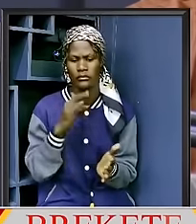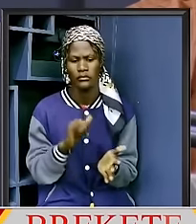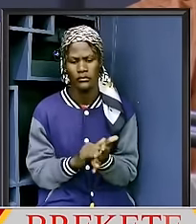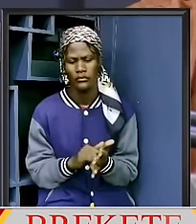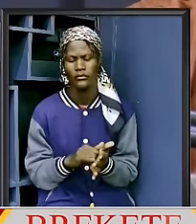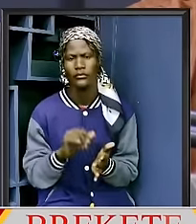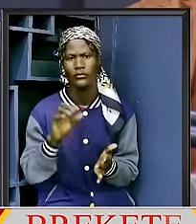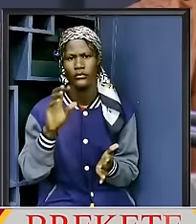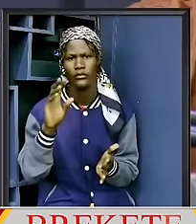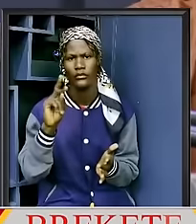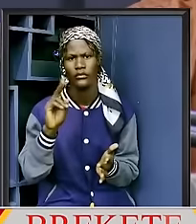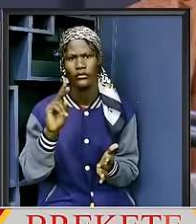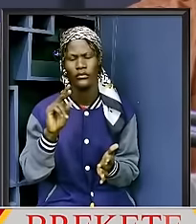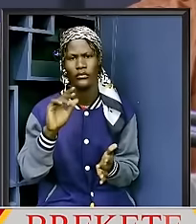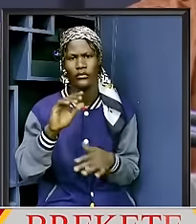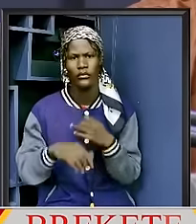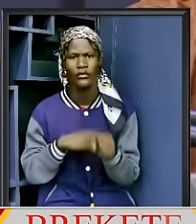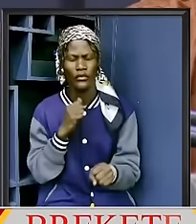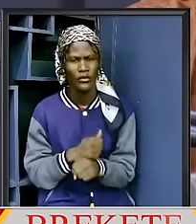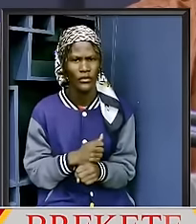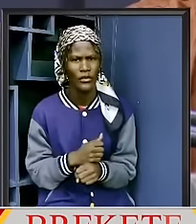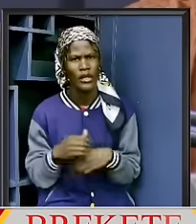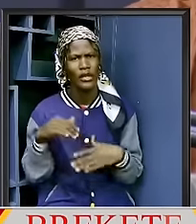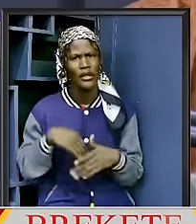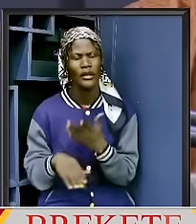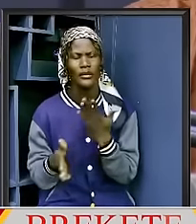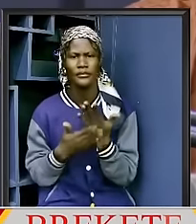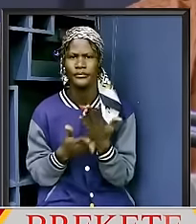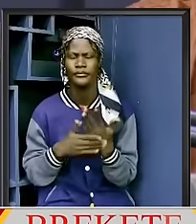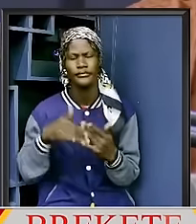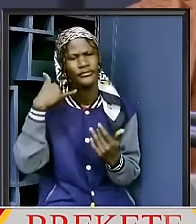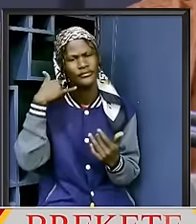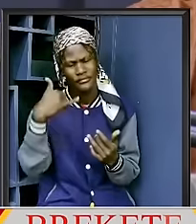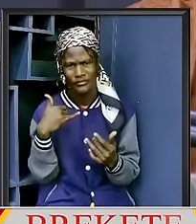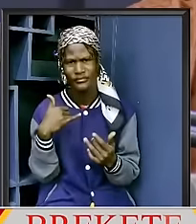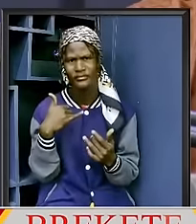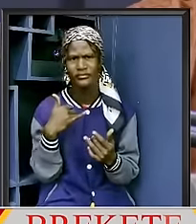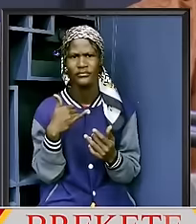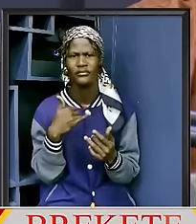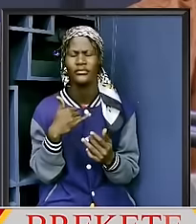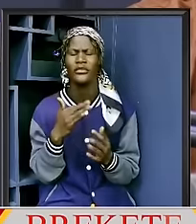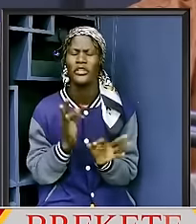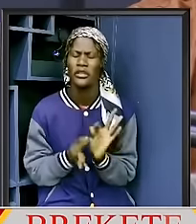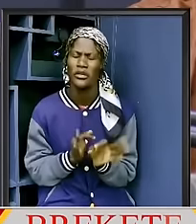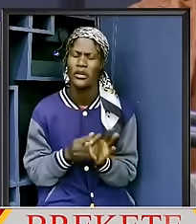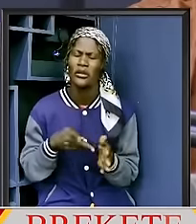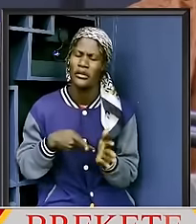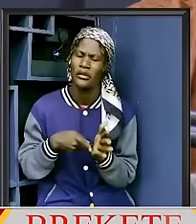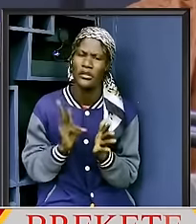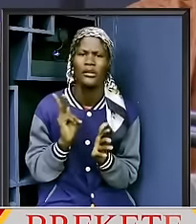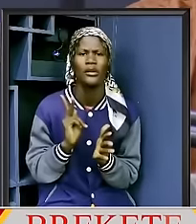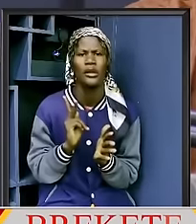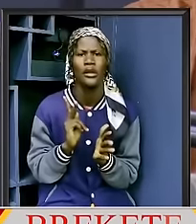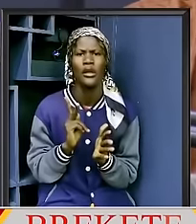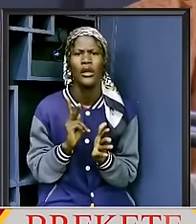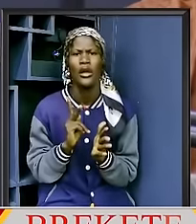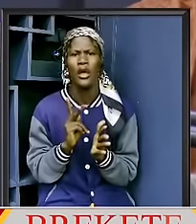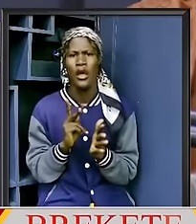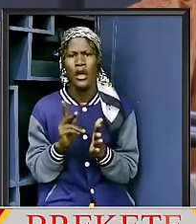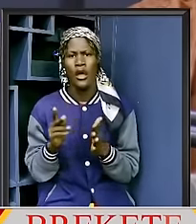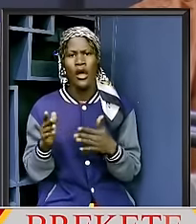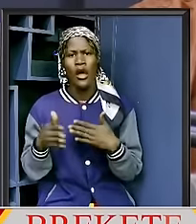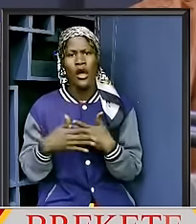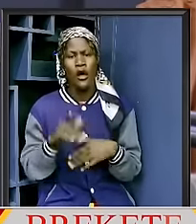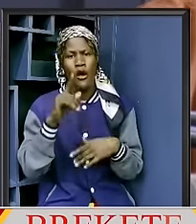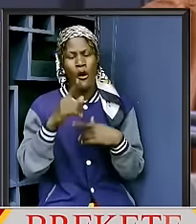banking. He's supposed to call the customer, he's the one that gave them loan. Call them. If they are not paying, call them before you now go to